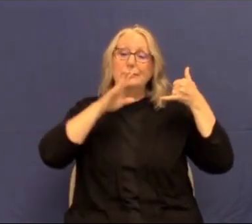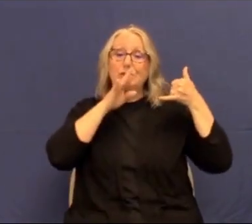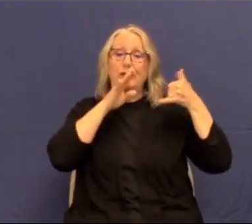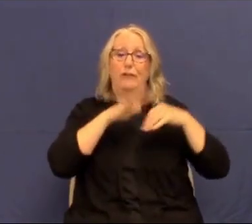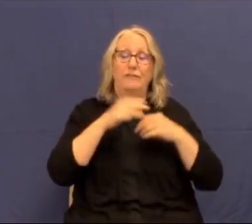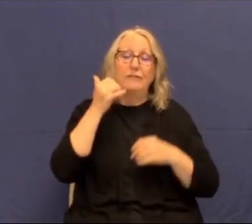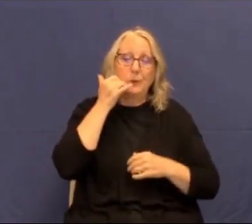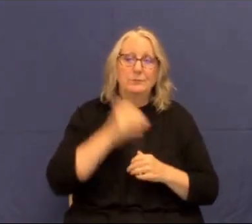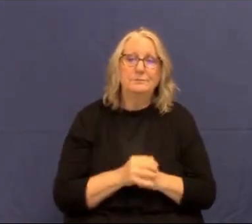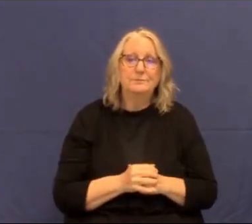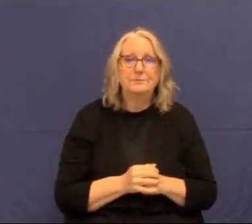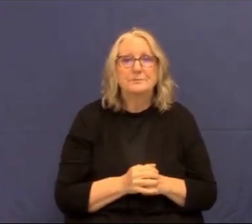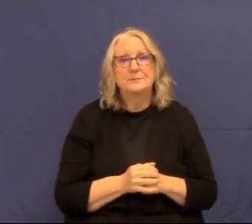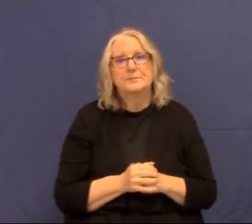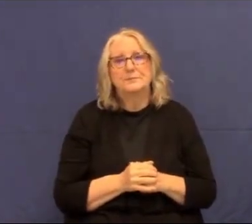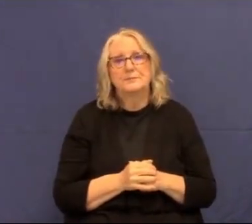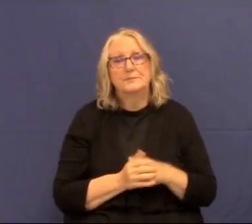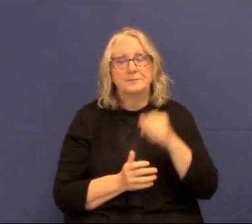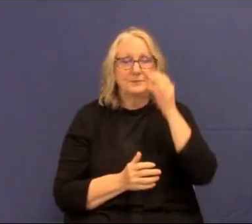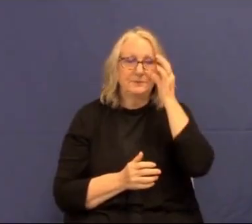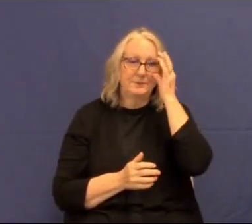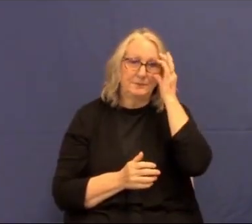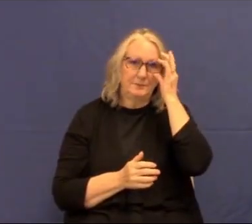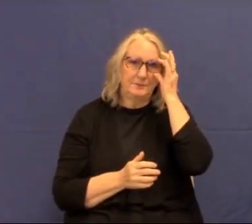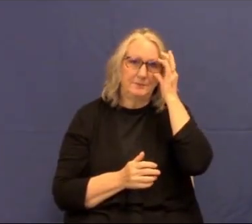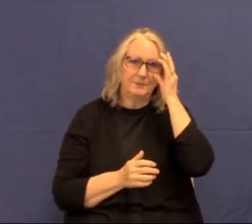phone communication, that type of thing.